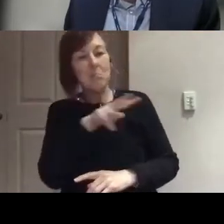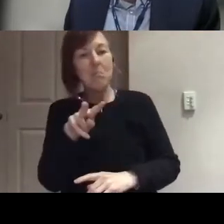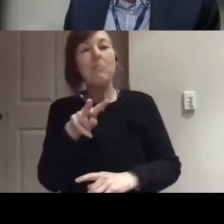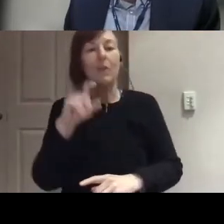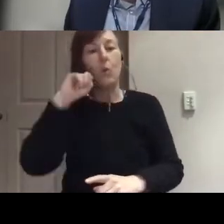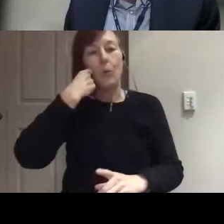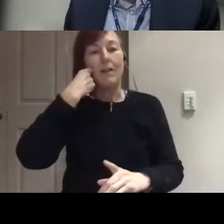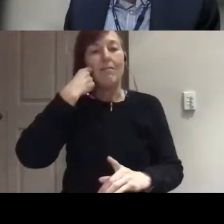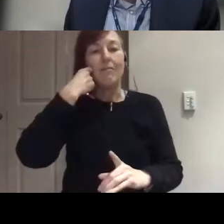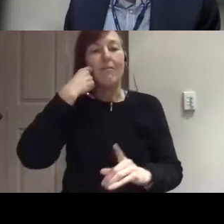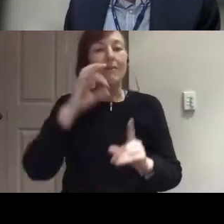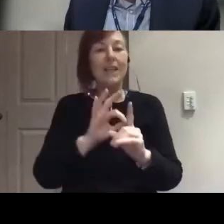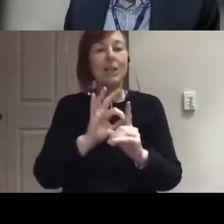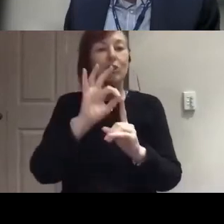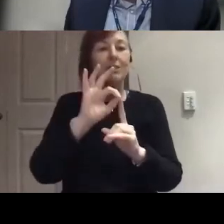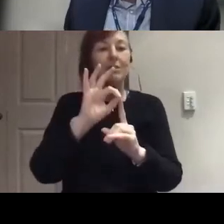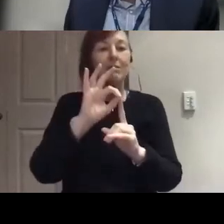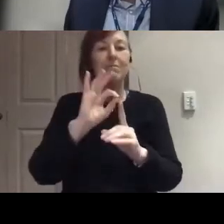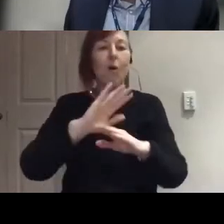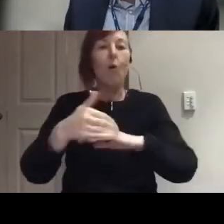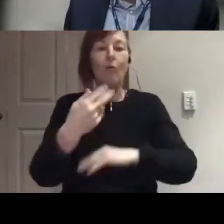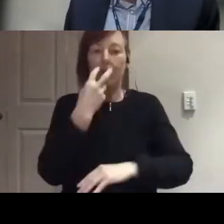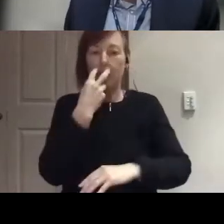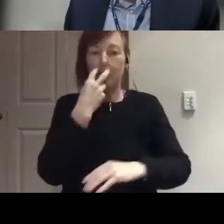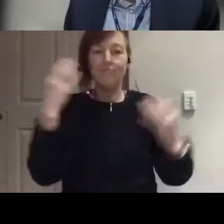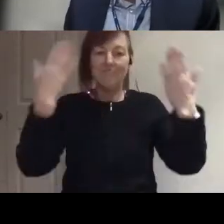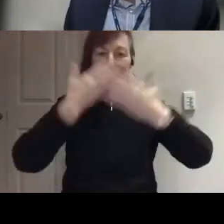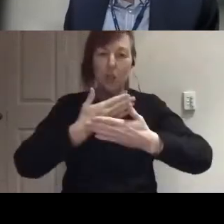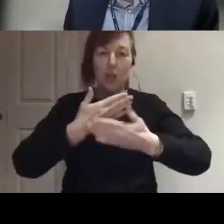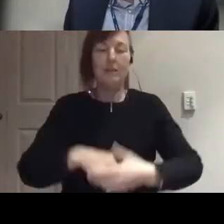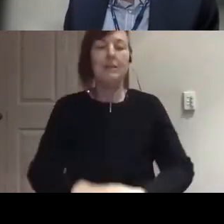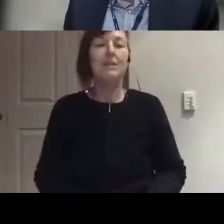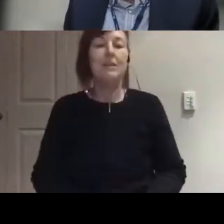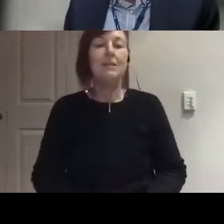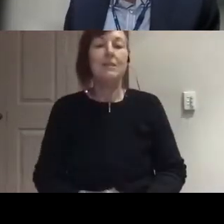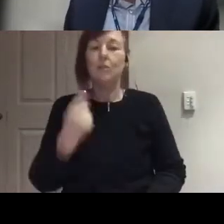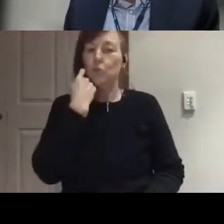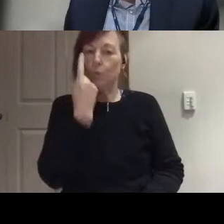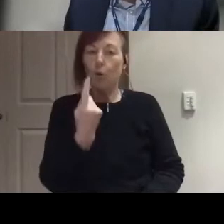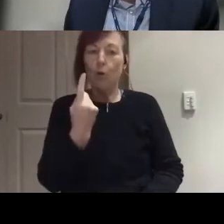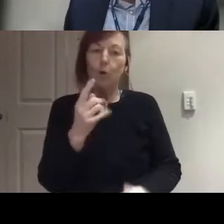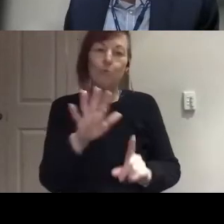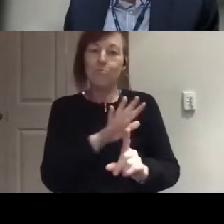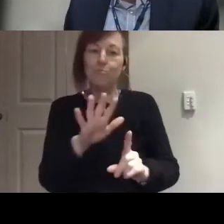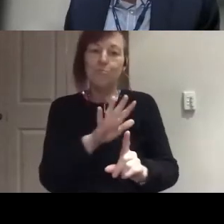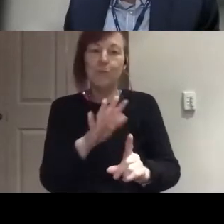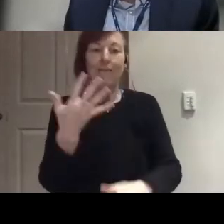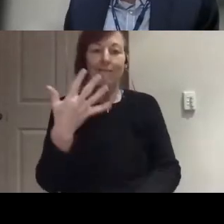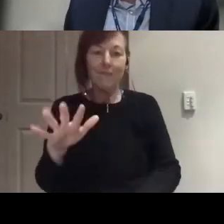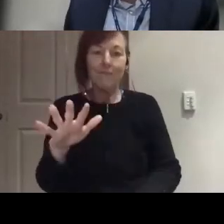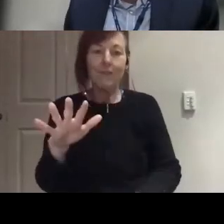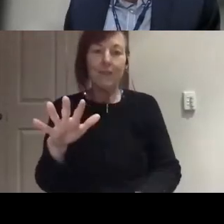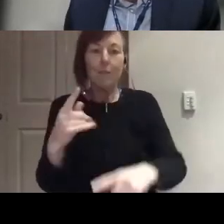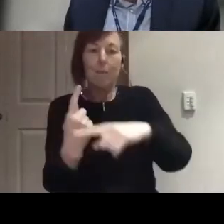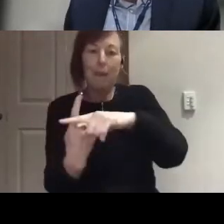increase overnight, and we expect tomorrow it probably be up to 50 or more people that will be considered